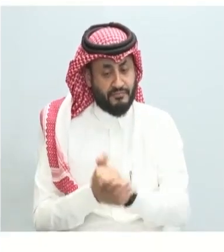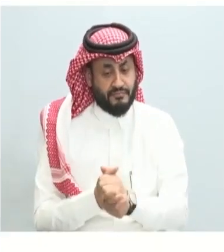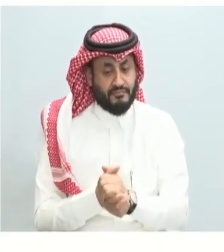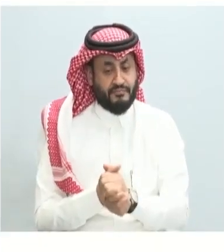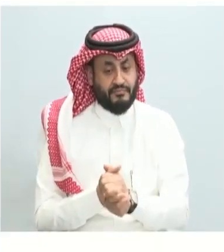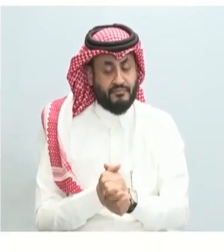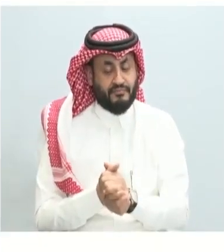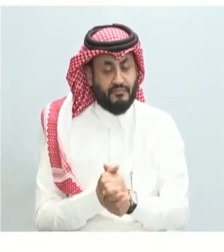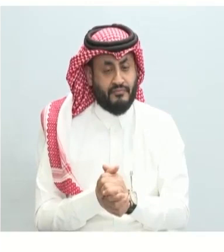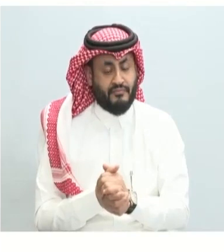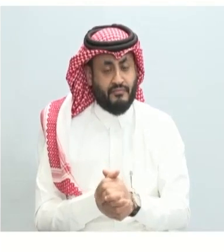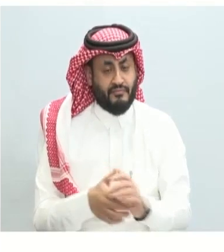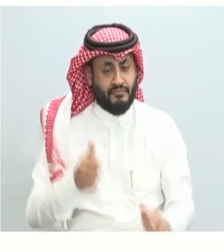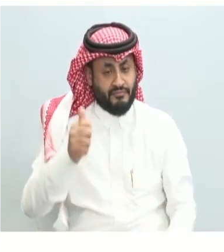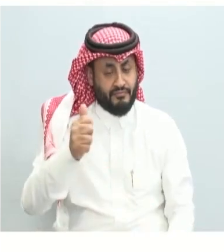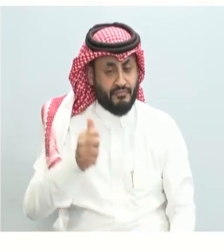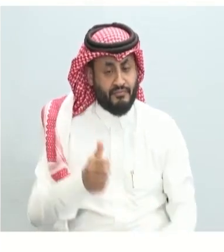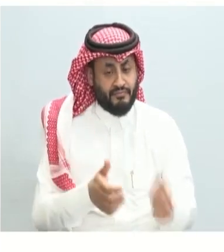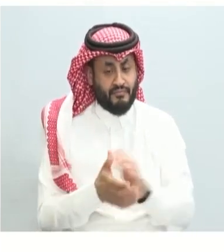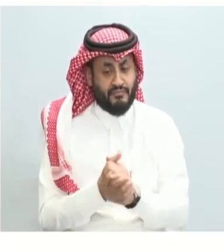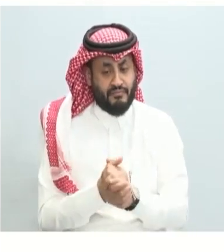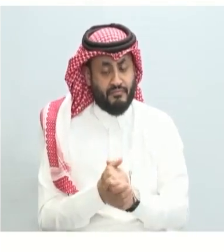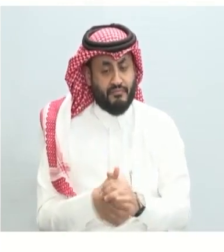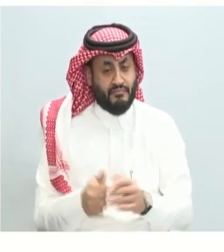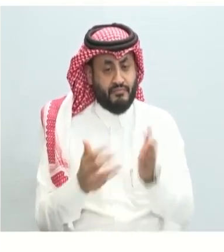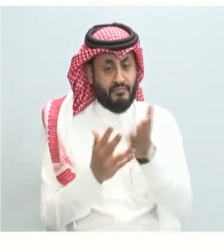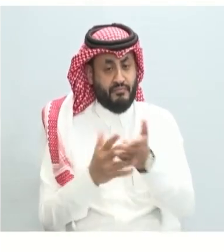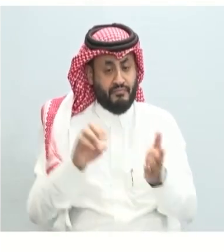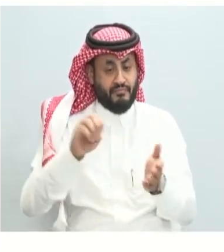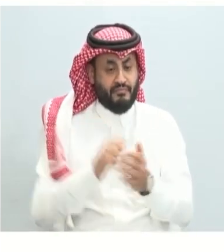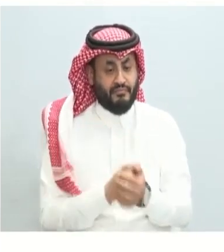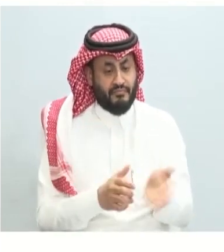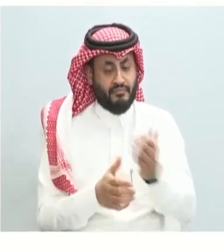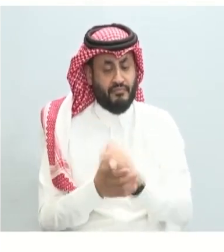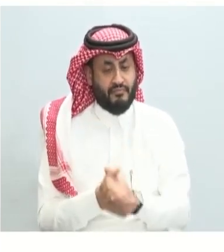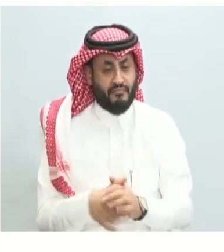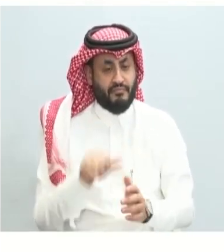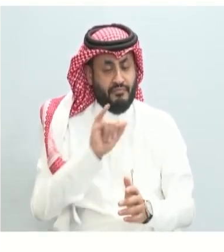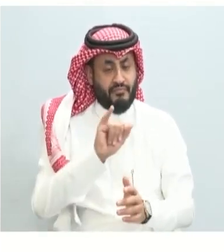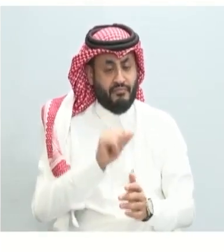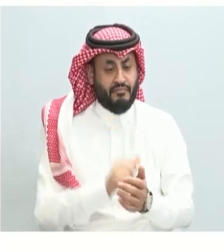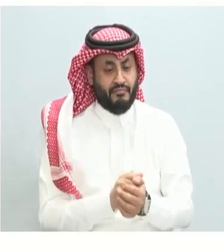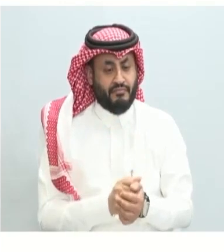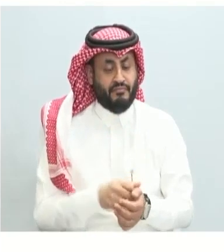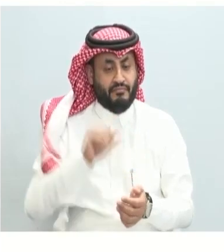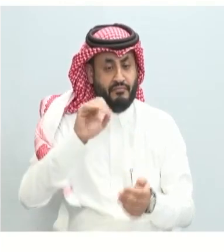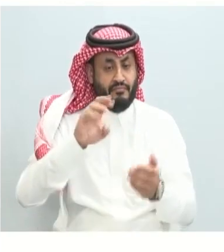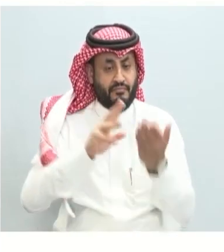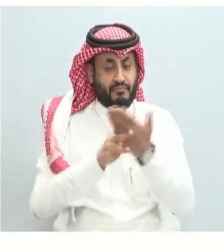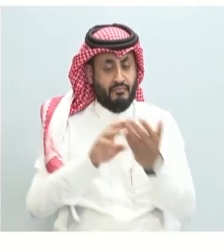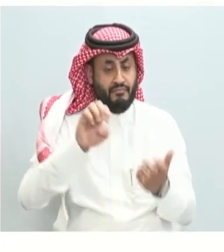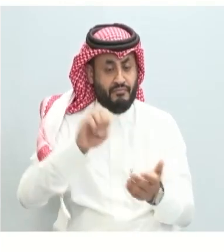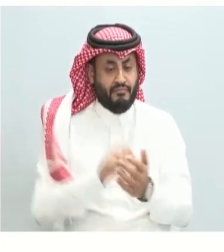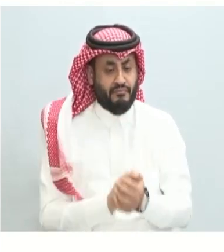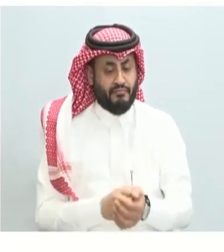this, words with A and AE, and also words with I and IE,